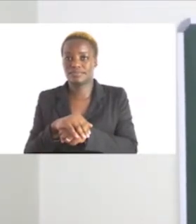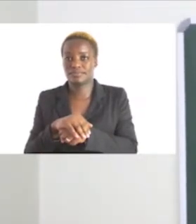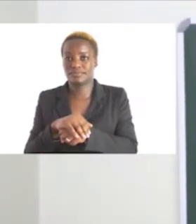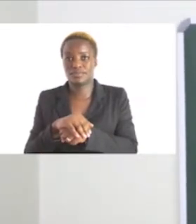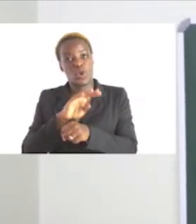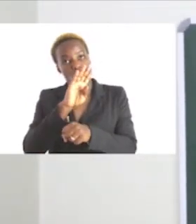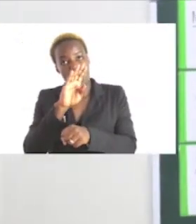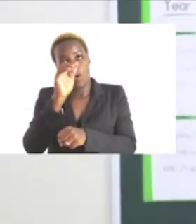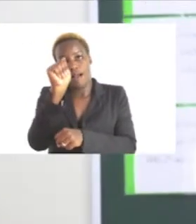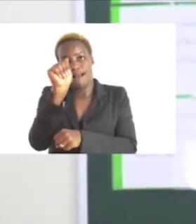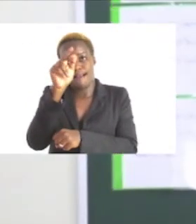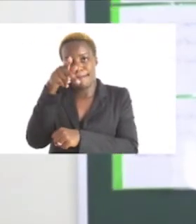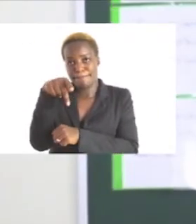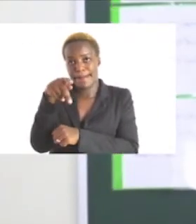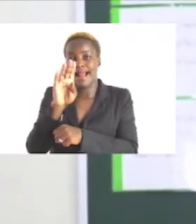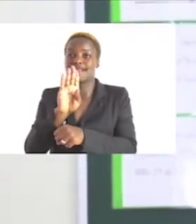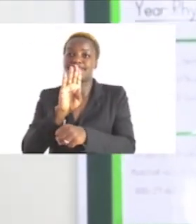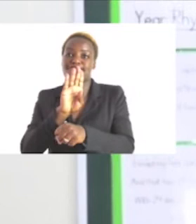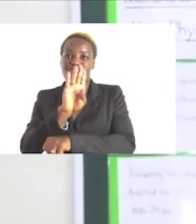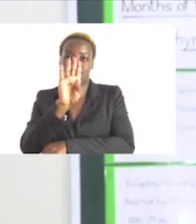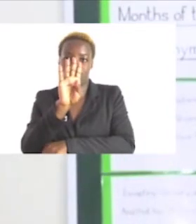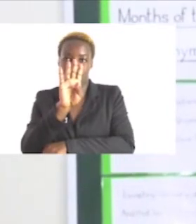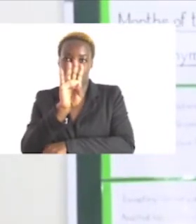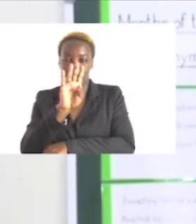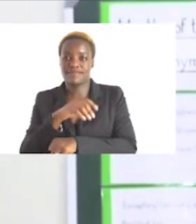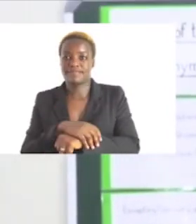Then we have April, which is the fourth.